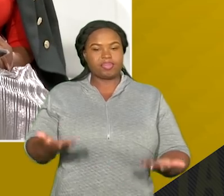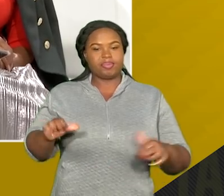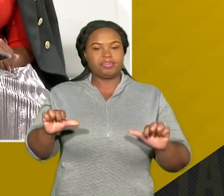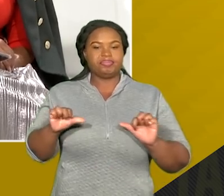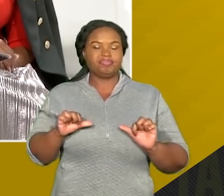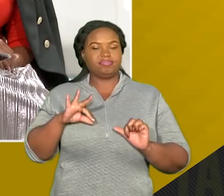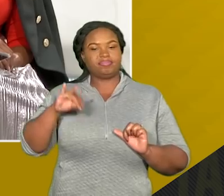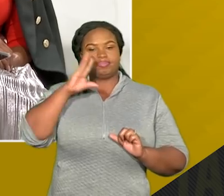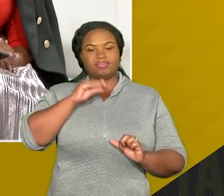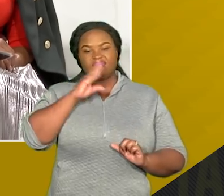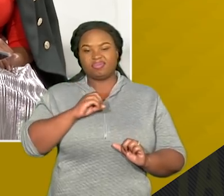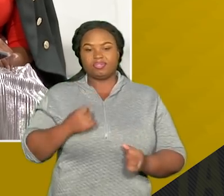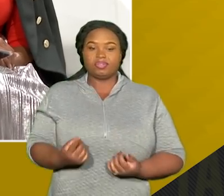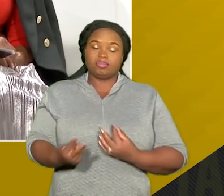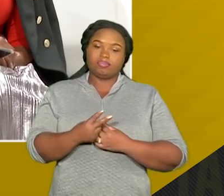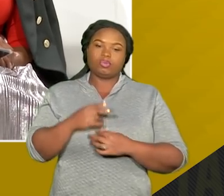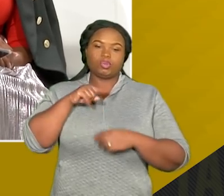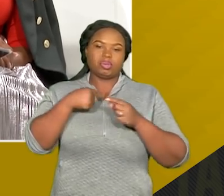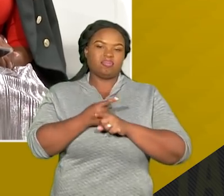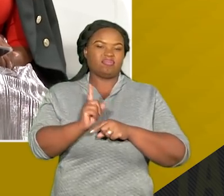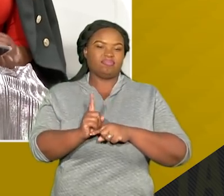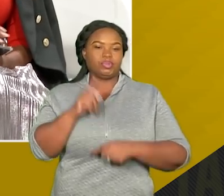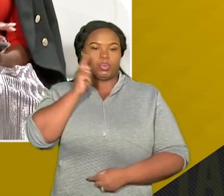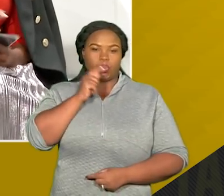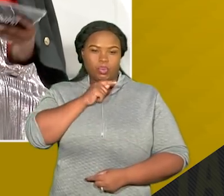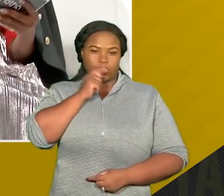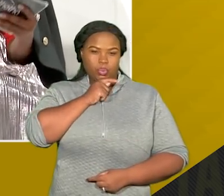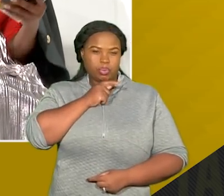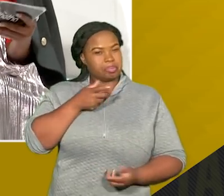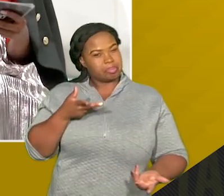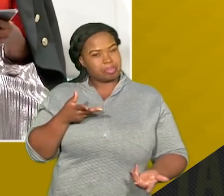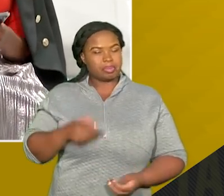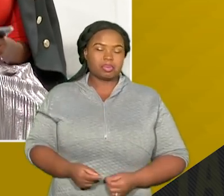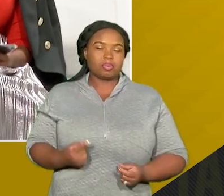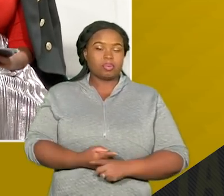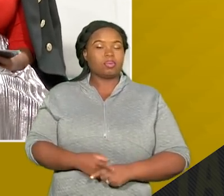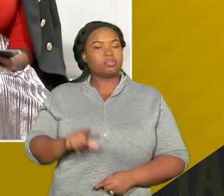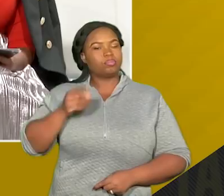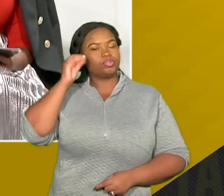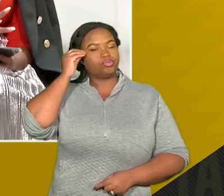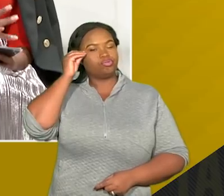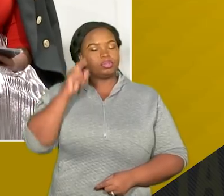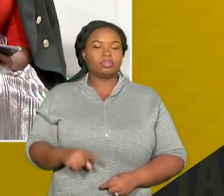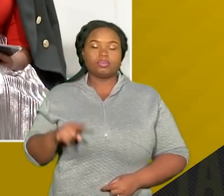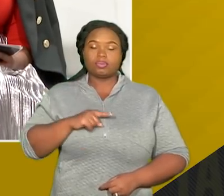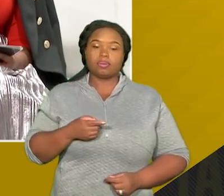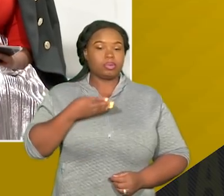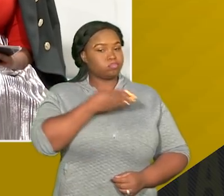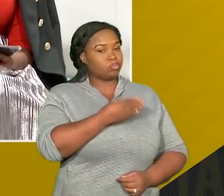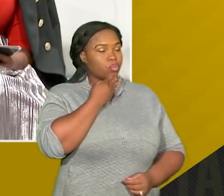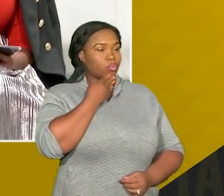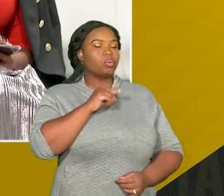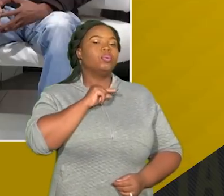Welcome back to Daily Thetha. If you have just joined us, and we've had such a very interesting conversation. But back on the couch, we're joined by